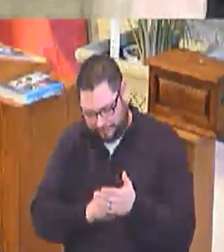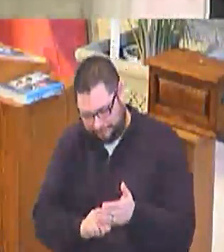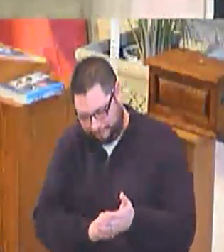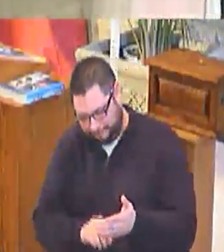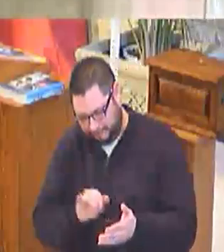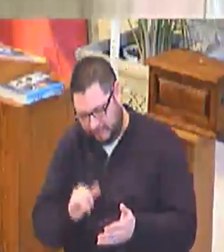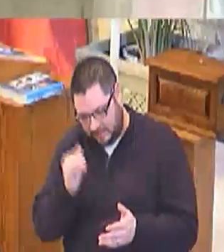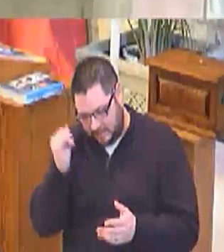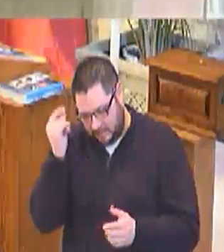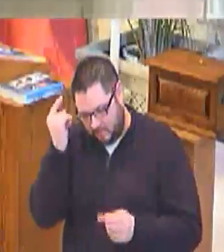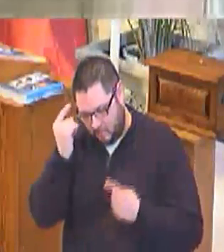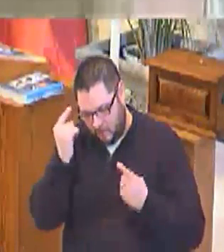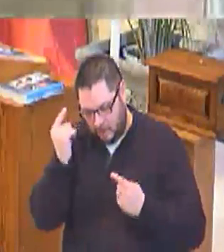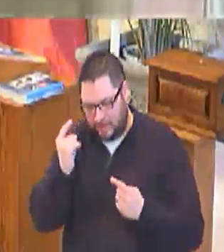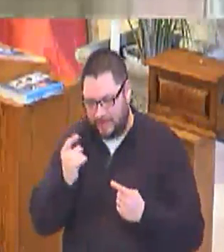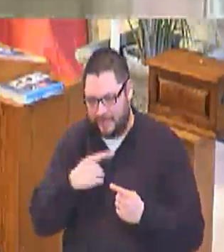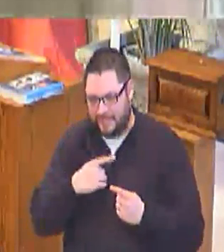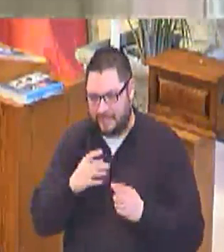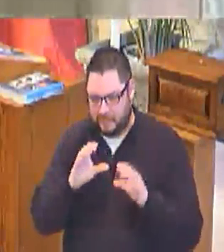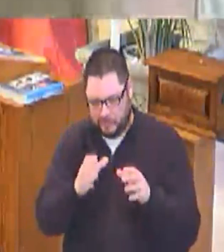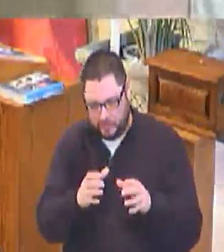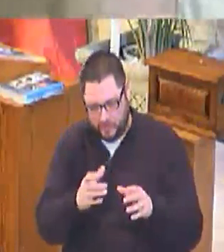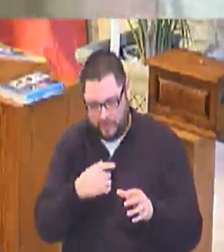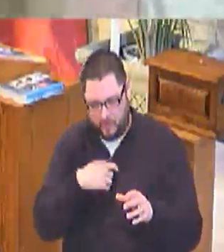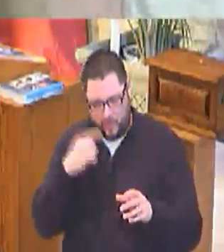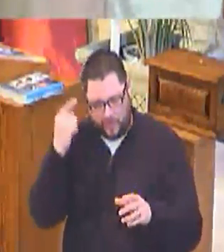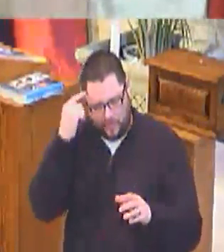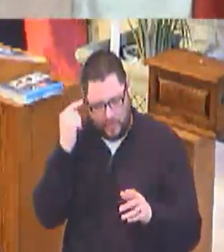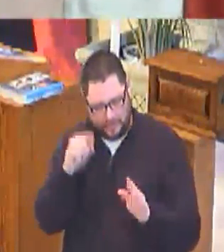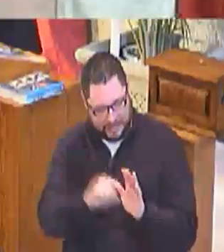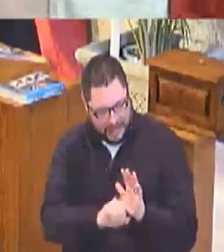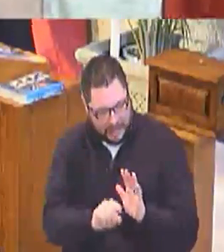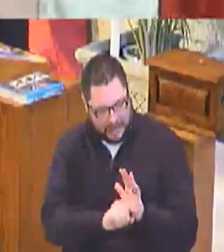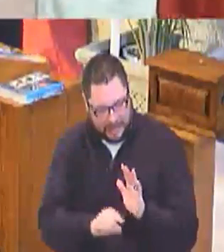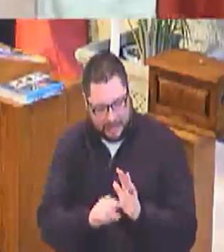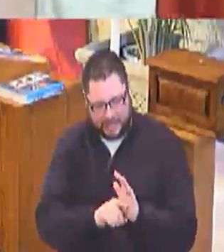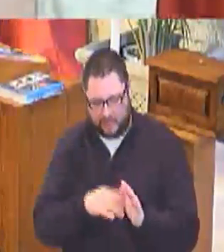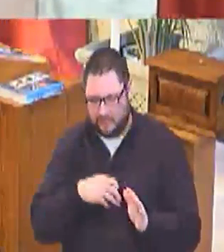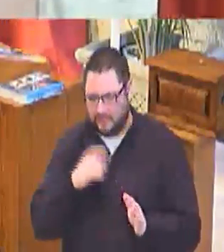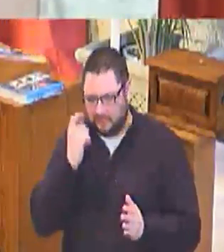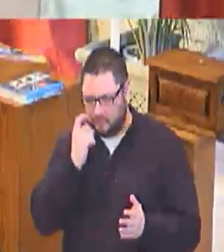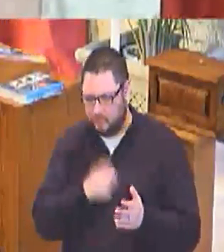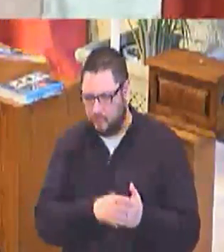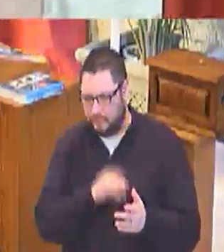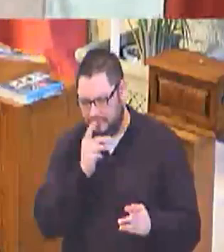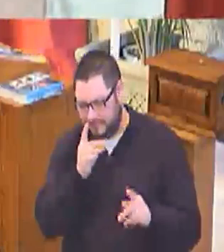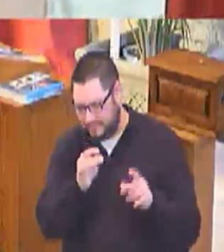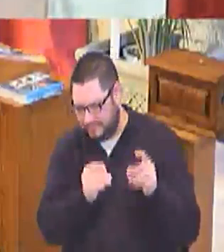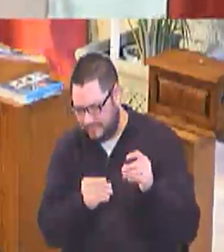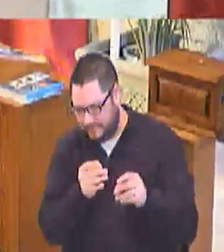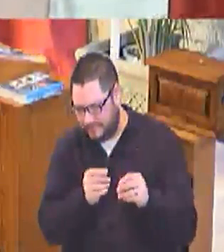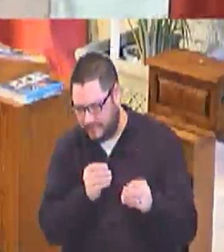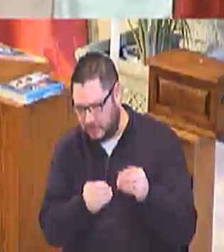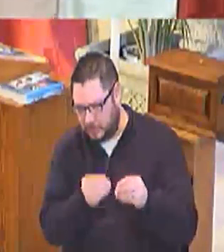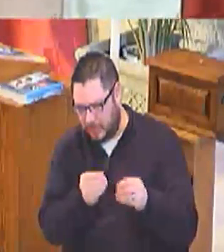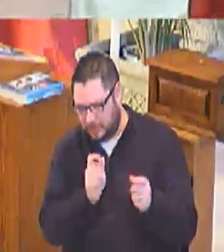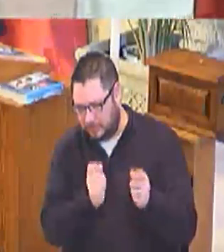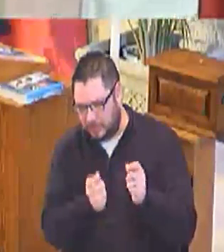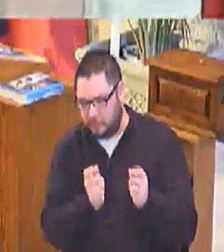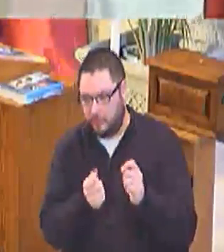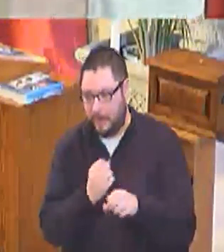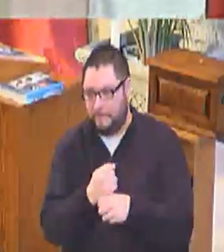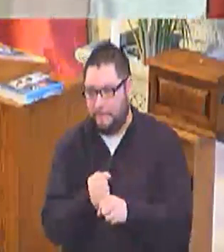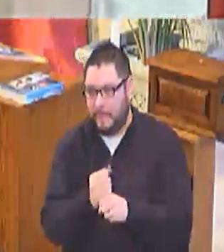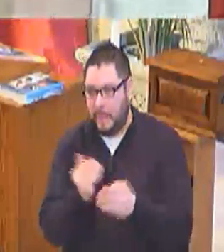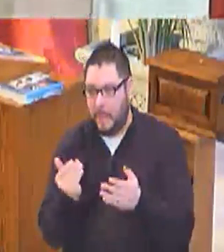especially these clusters of negative thought, and we began to notice and we began to change these thoughts in our life and